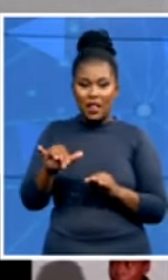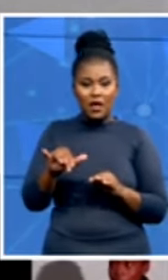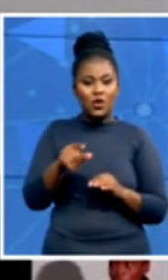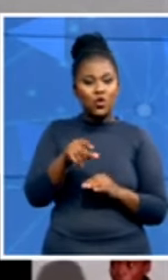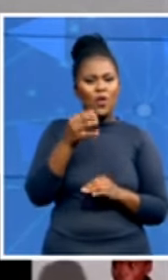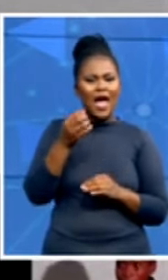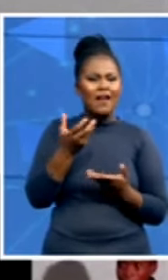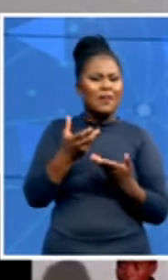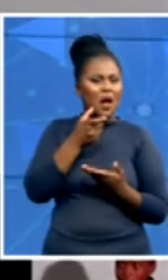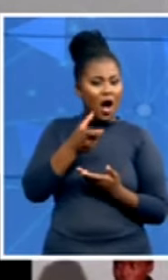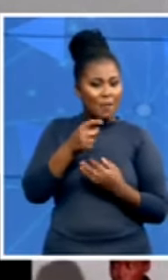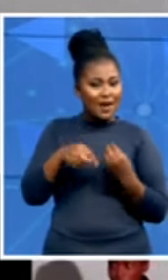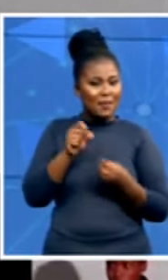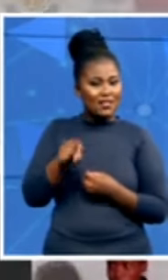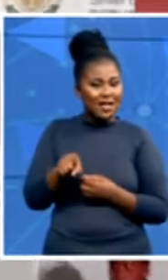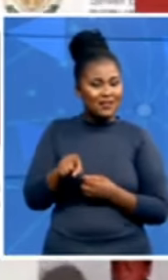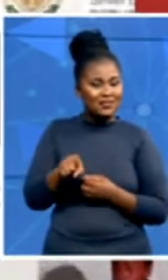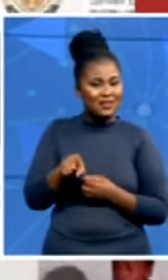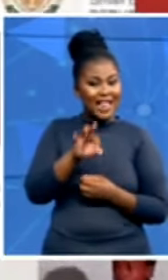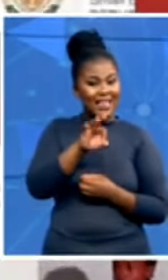to that question, Minister? Thank you.